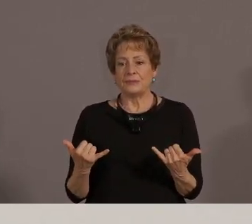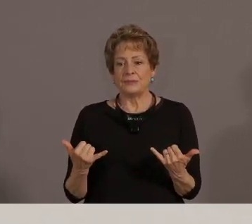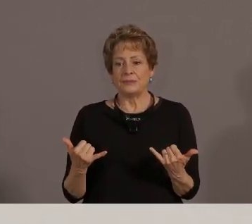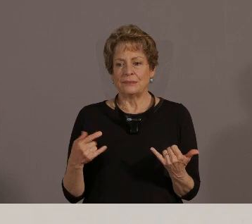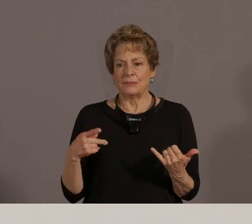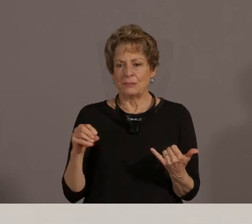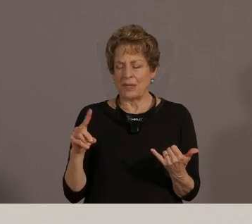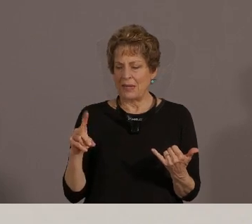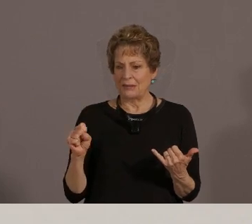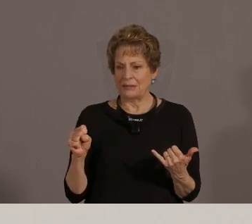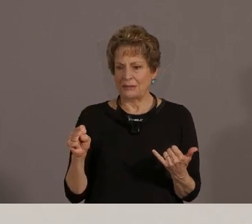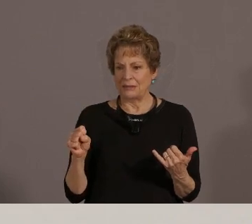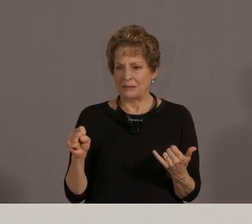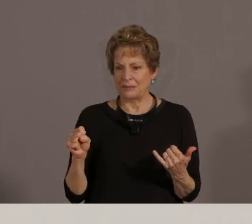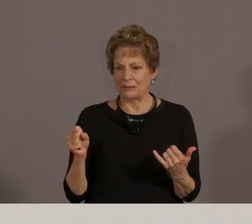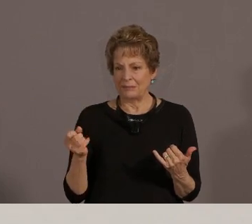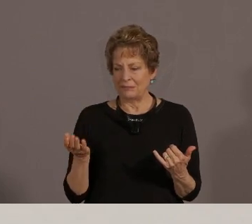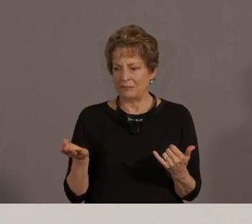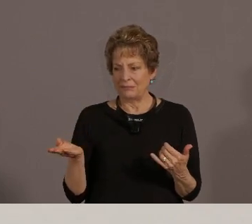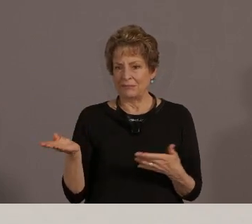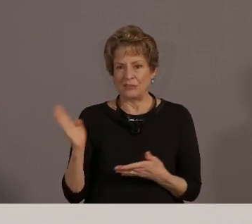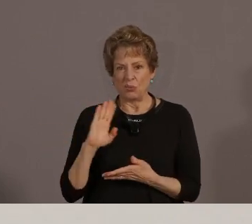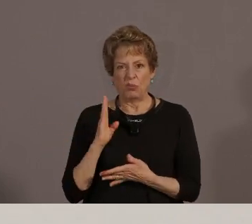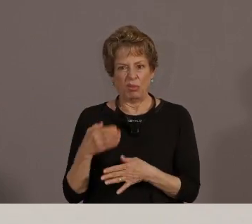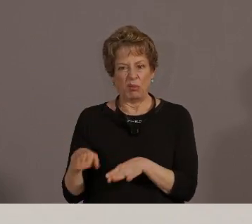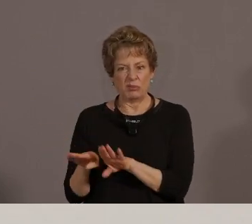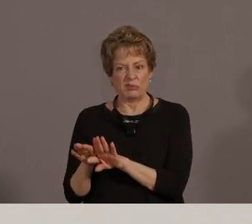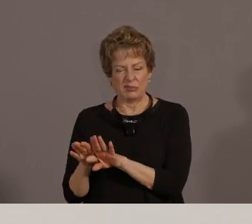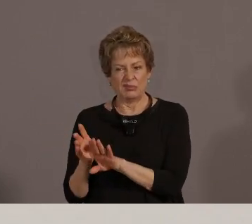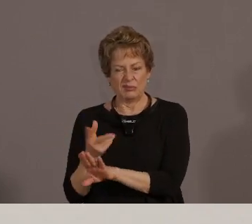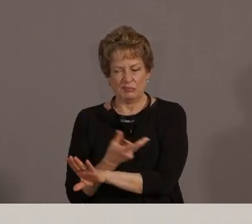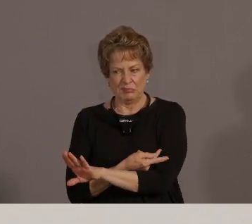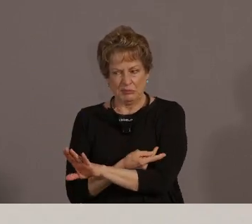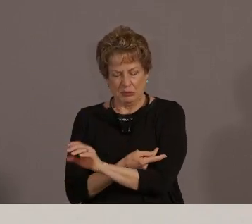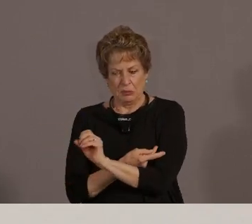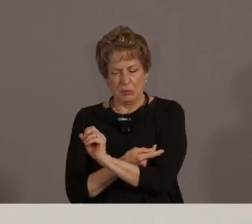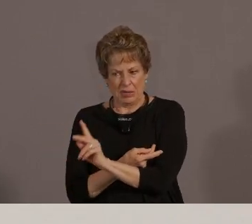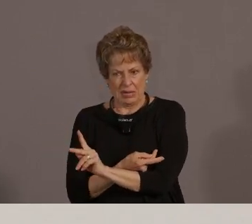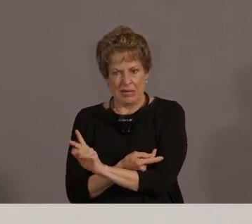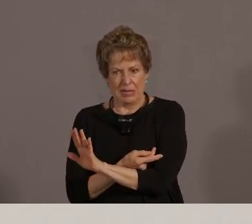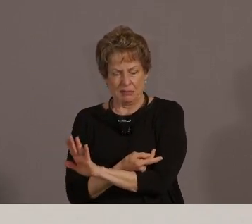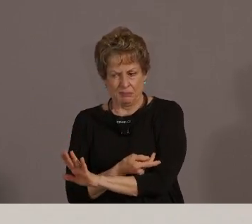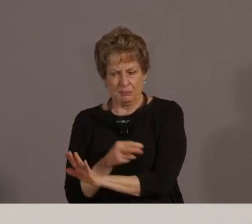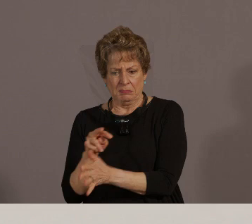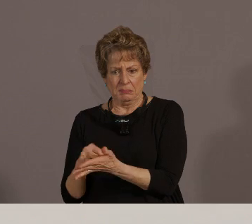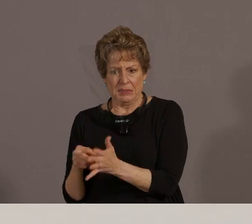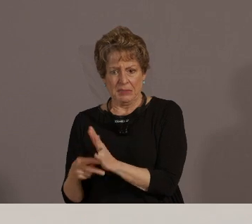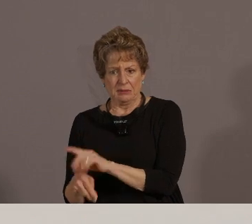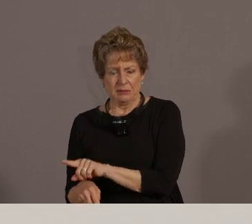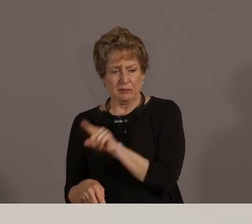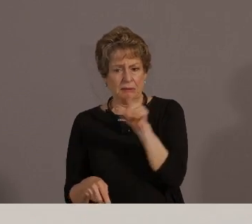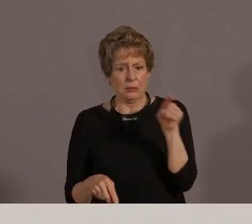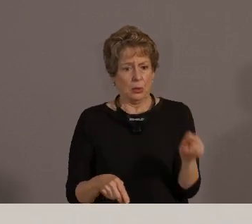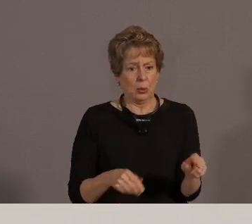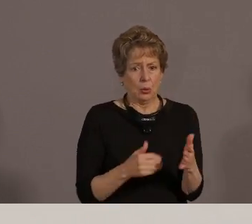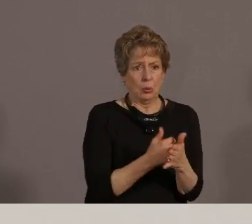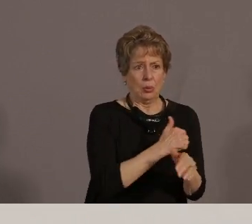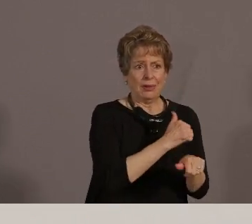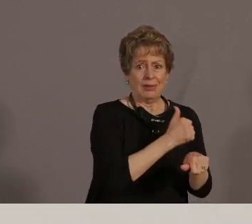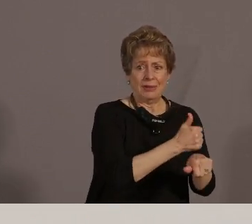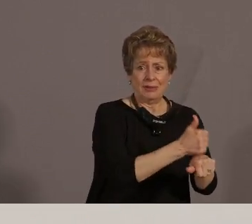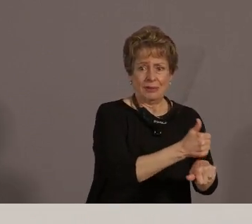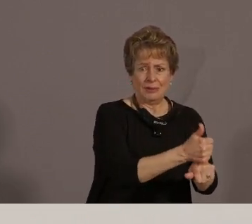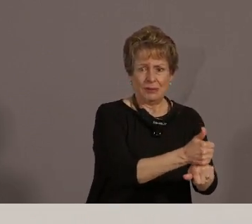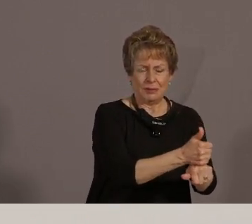daytime at State Farm Stadium, what new sites are becoming available? Is there any other information you could shed on